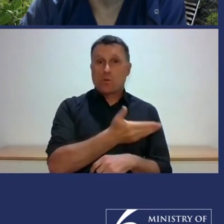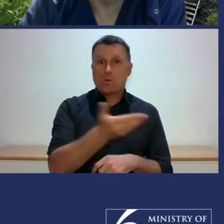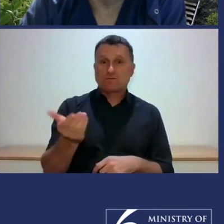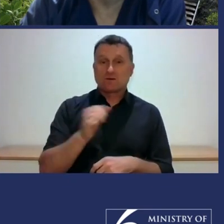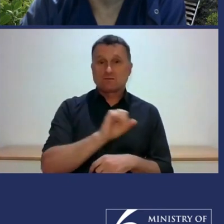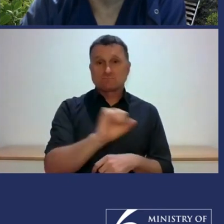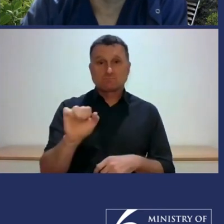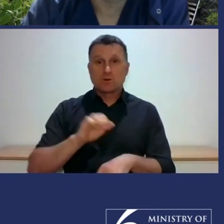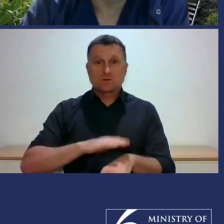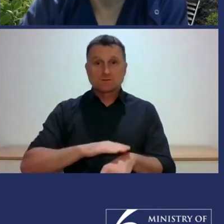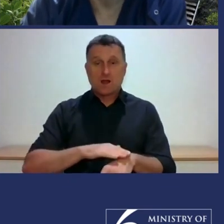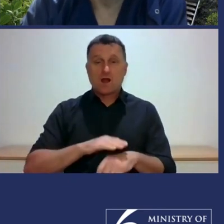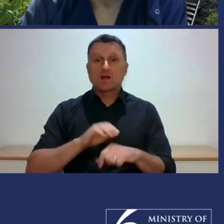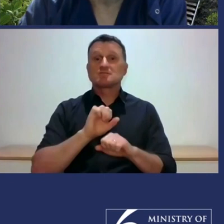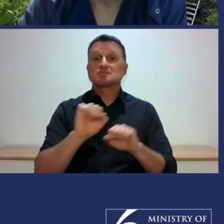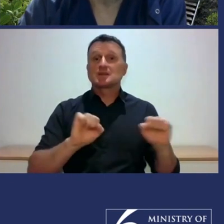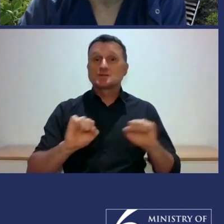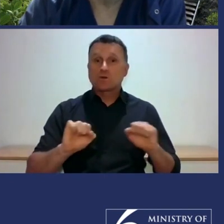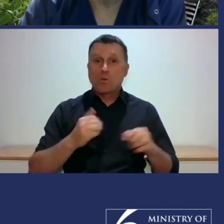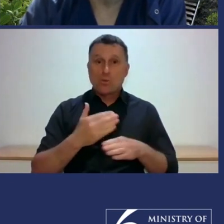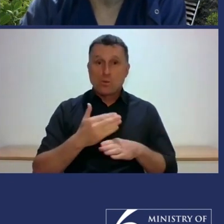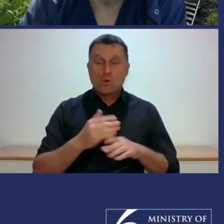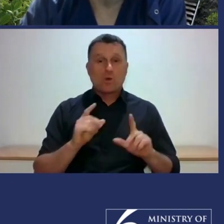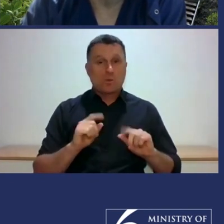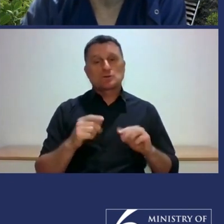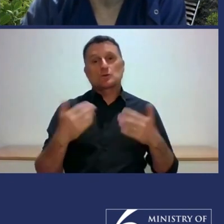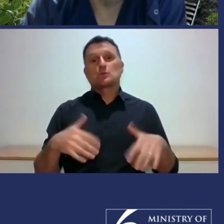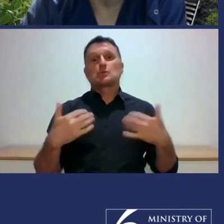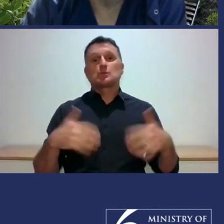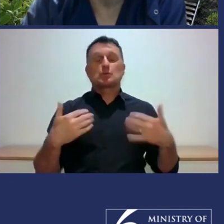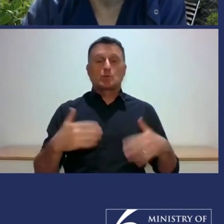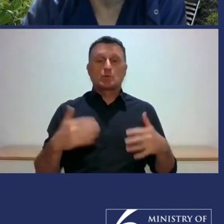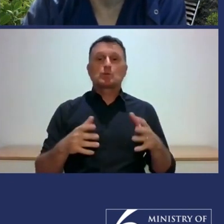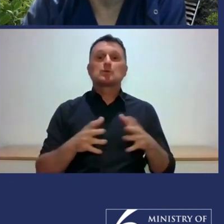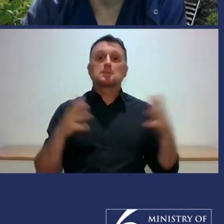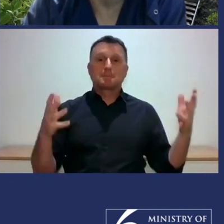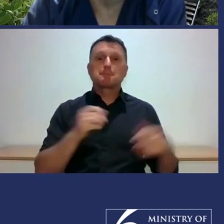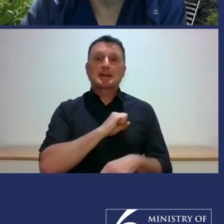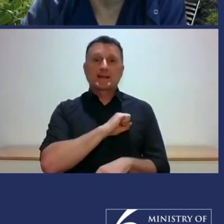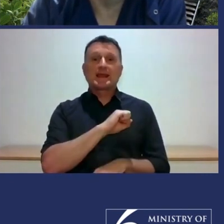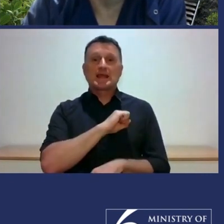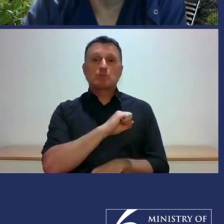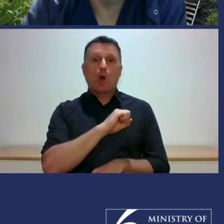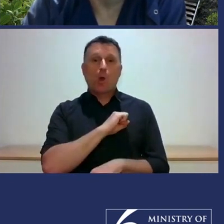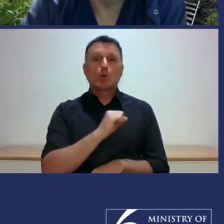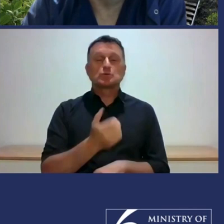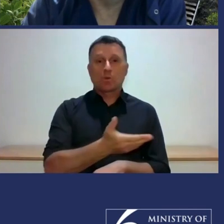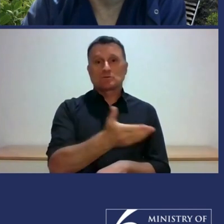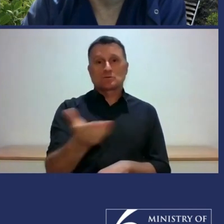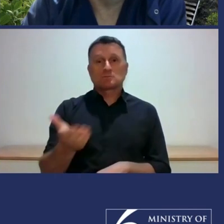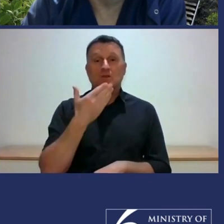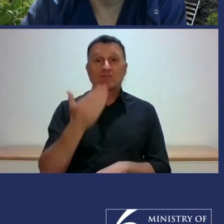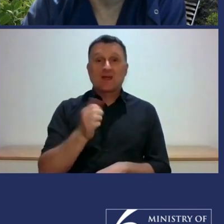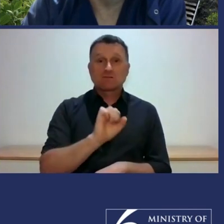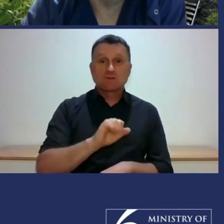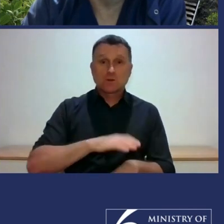you do, COVID or not. You're all incredible heroes. And thank you for lending your brains